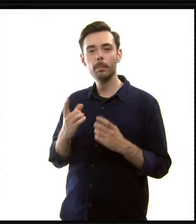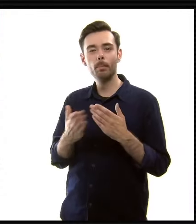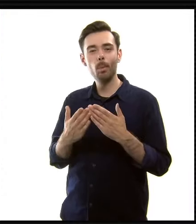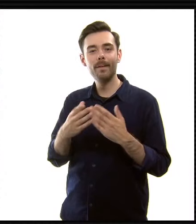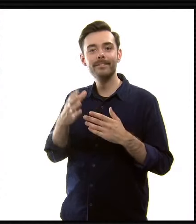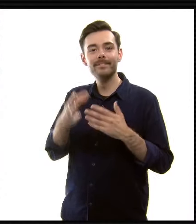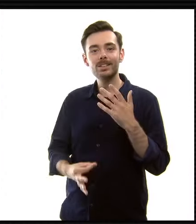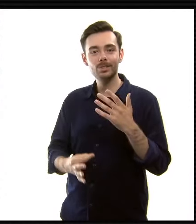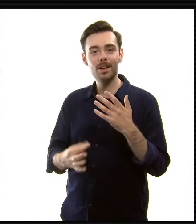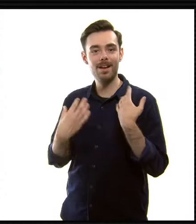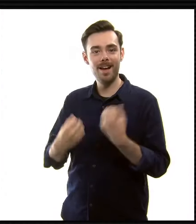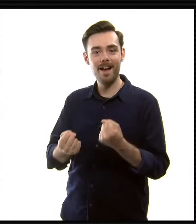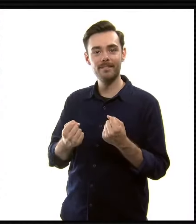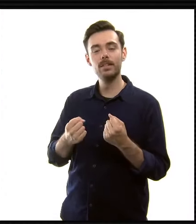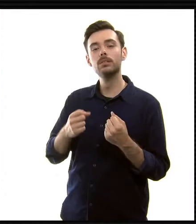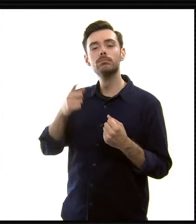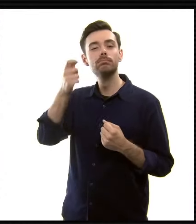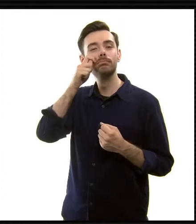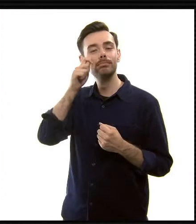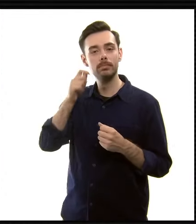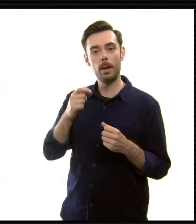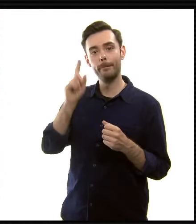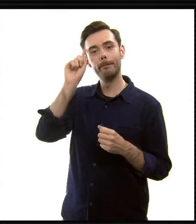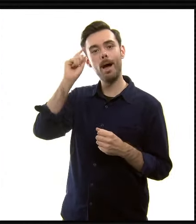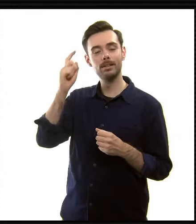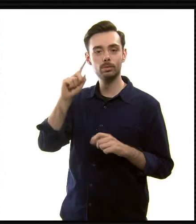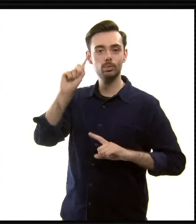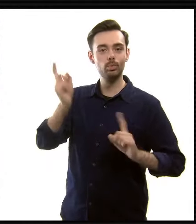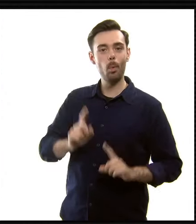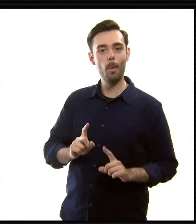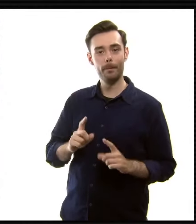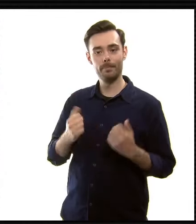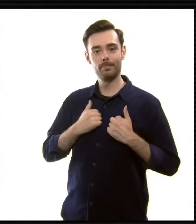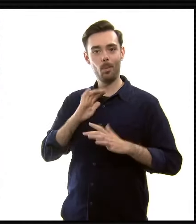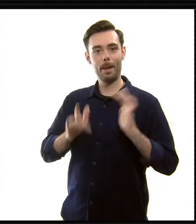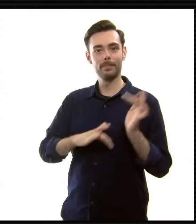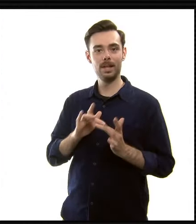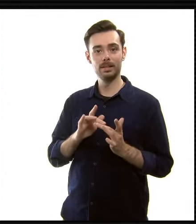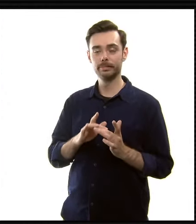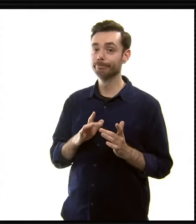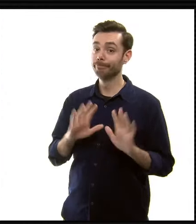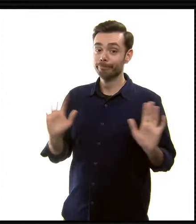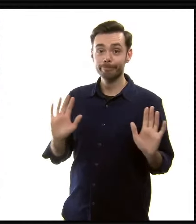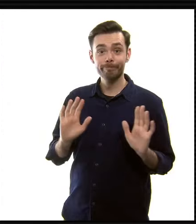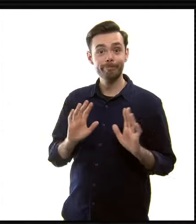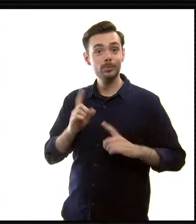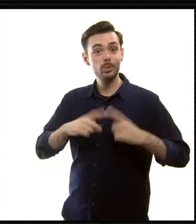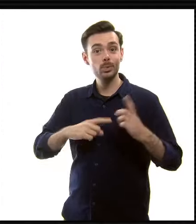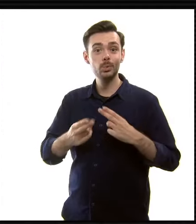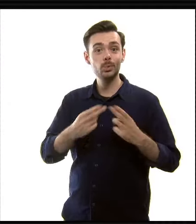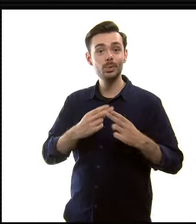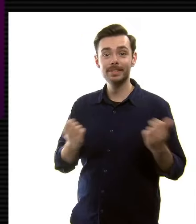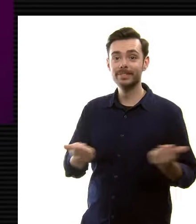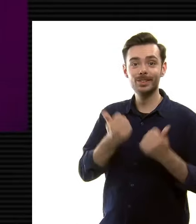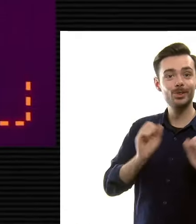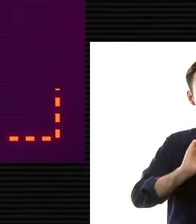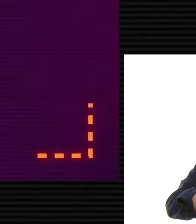searching Mindstorms at lego.com. And that is it from Bricking News today.